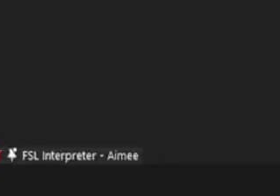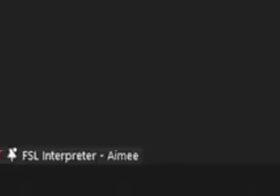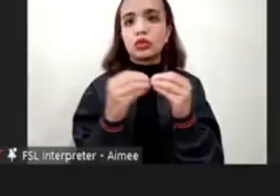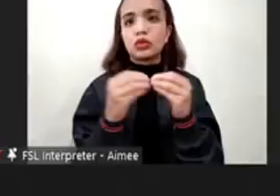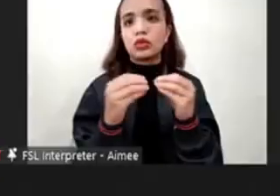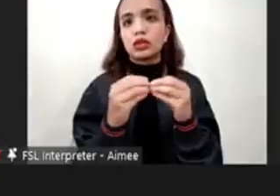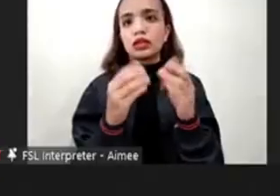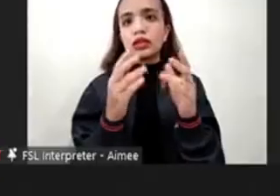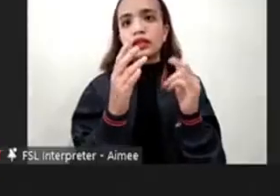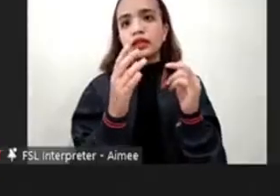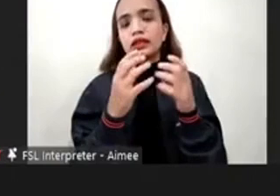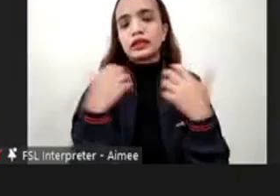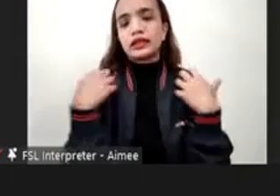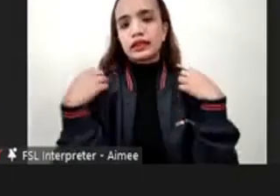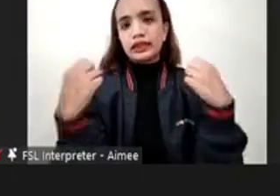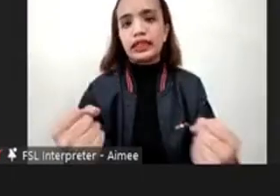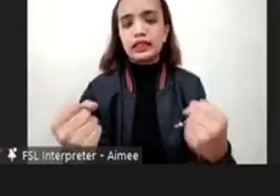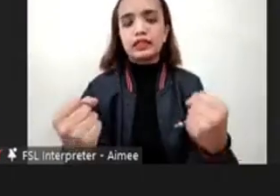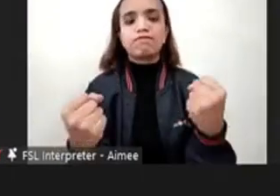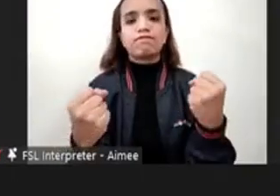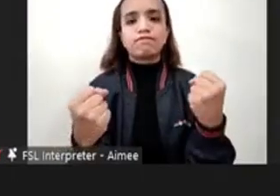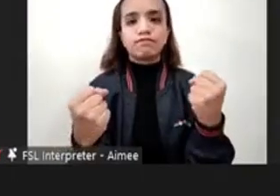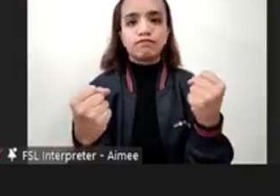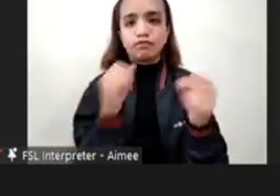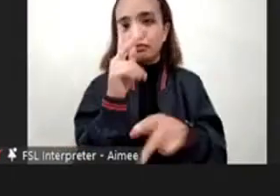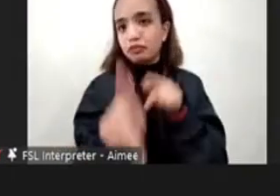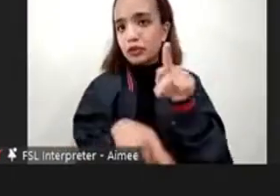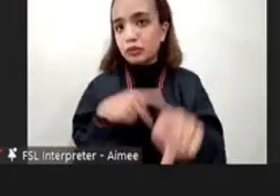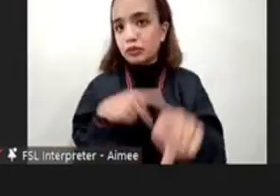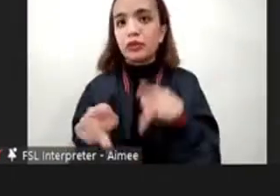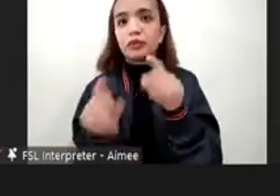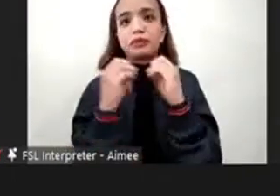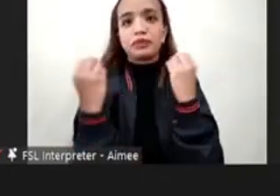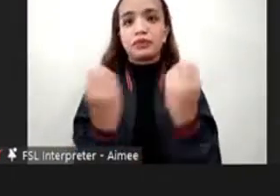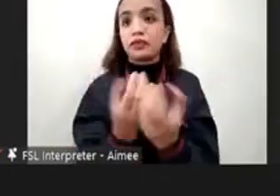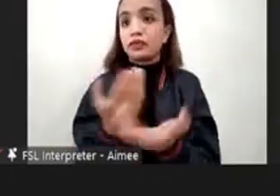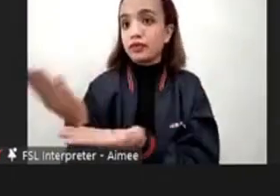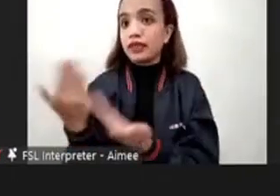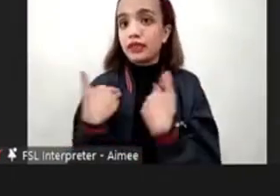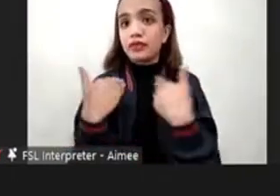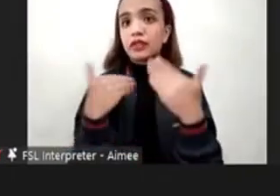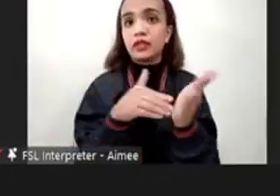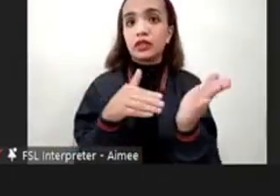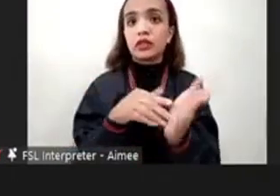Organizational Resiliency. I have as co-chair Dr. Isa